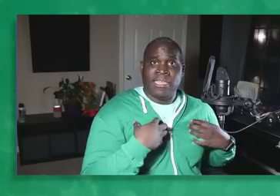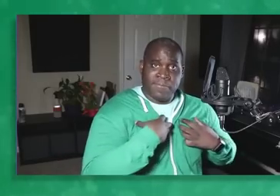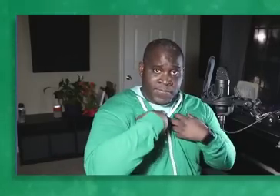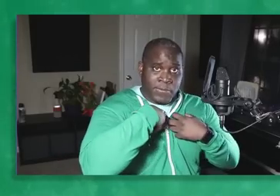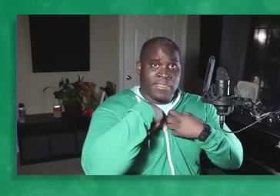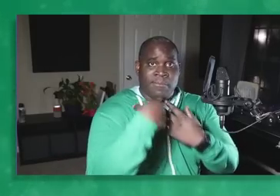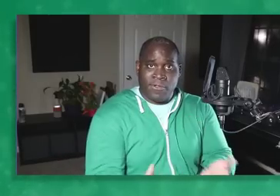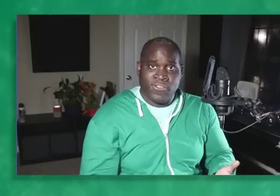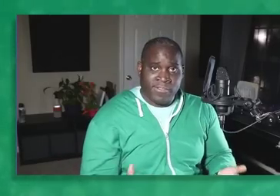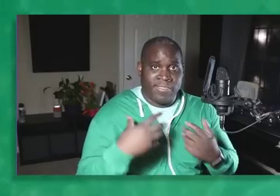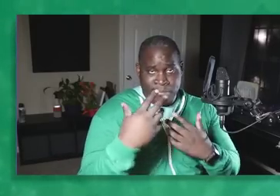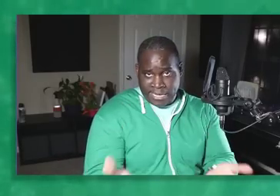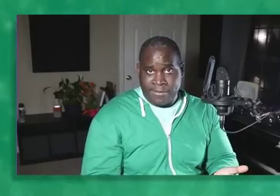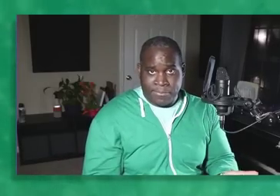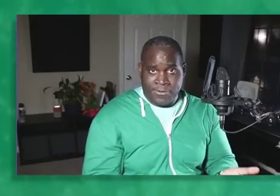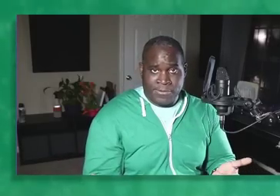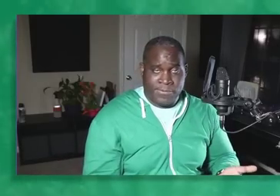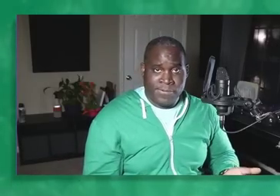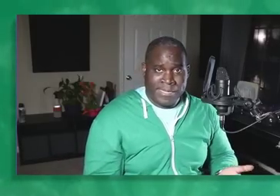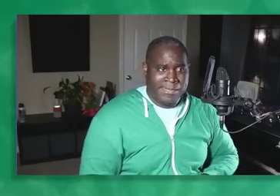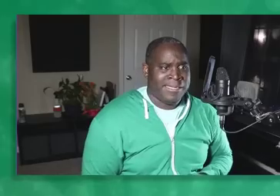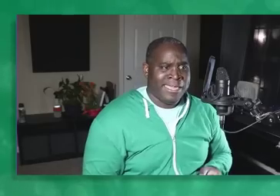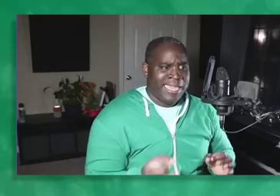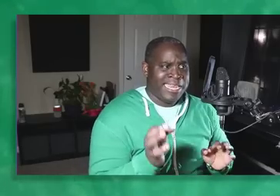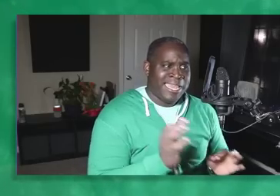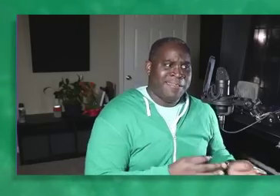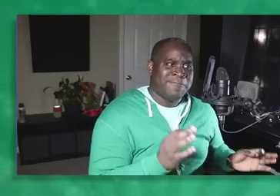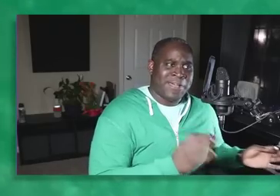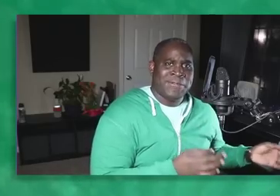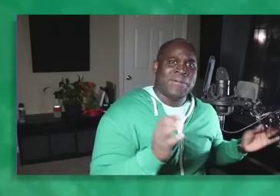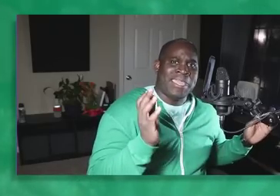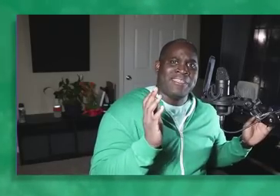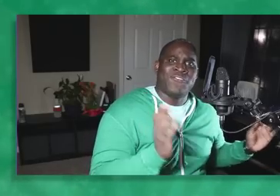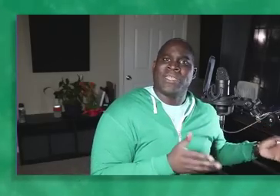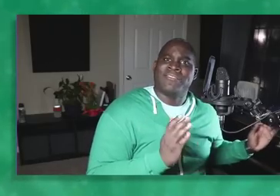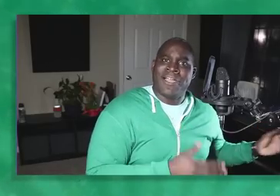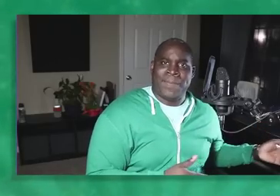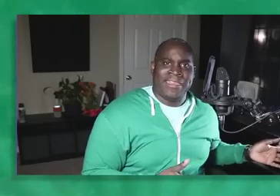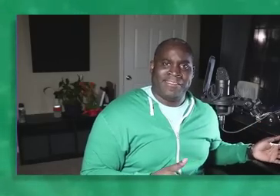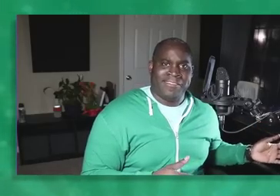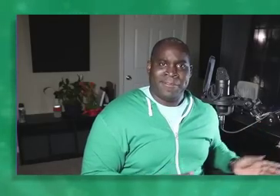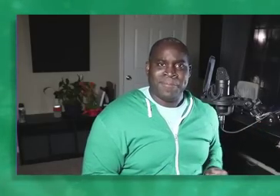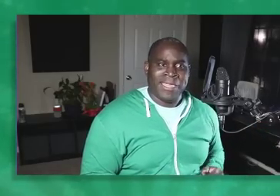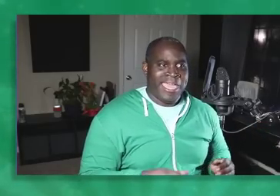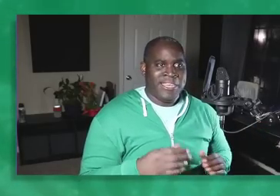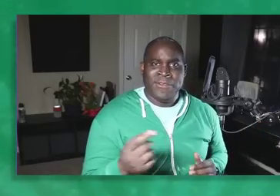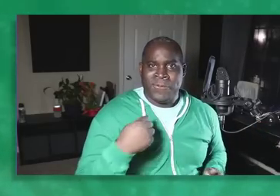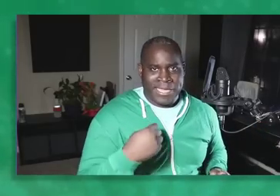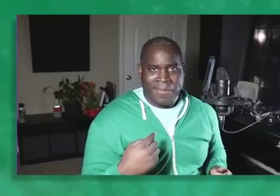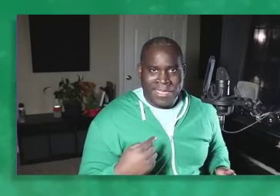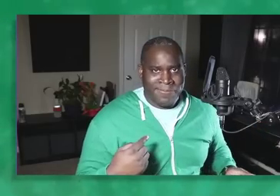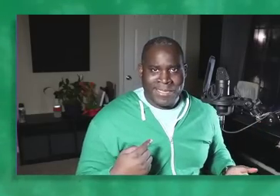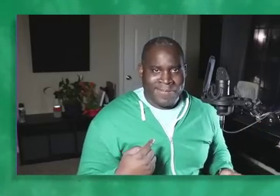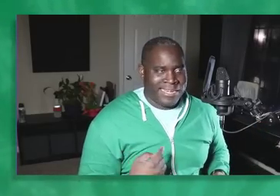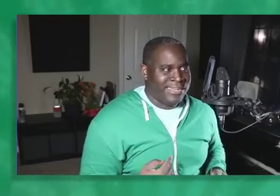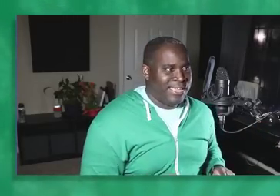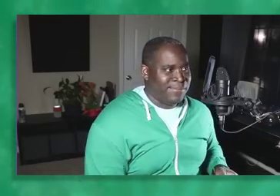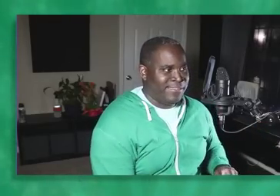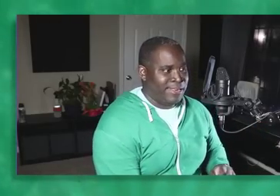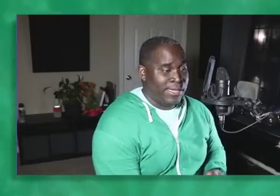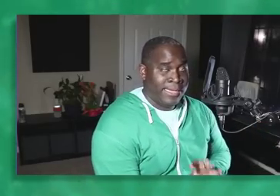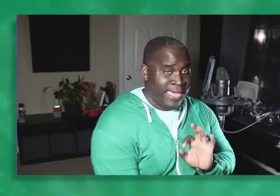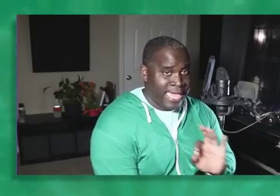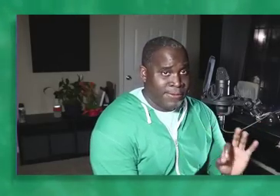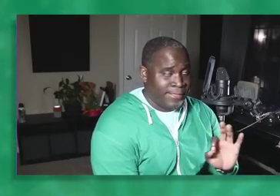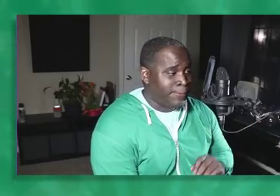primarily evoke the emotions and the meaning of the person who's using it, and not follow a strict dogmatic system. And you know me, I'm not a big fan of